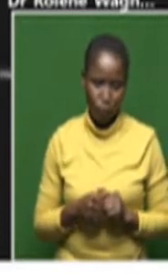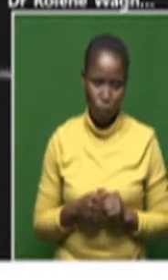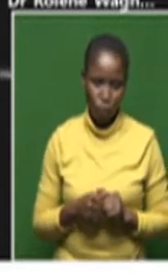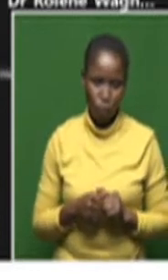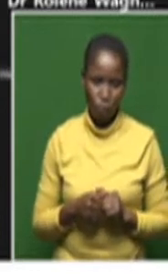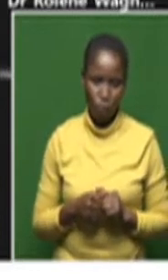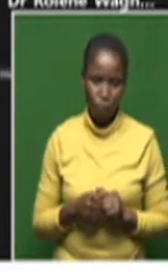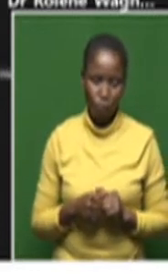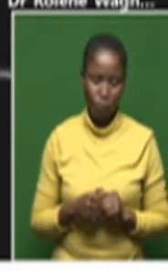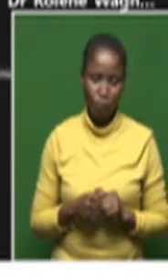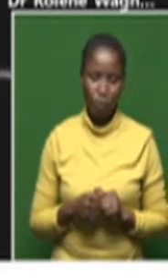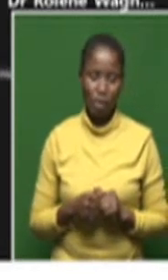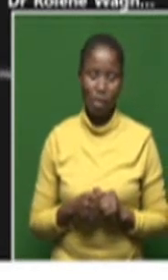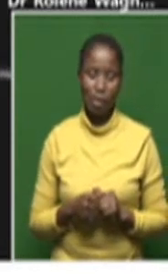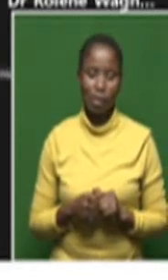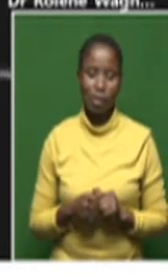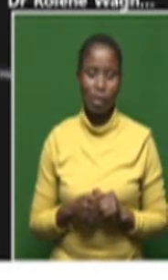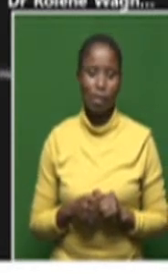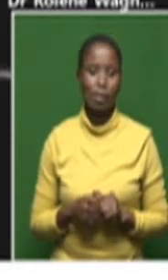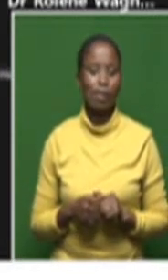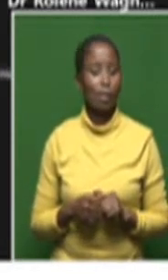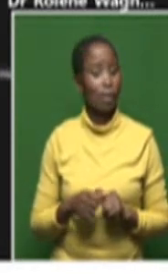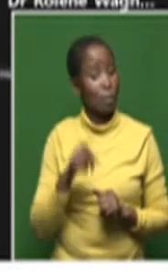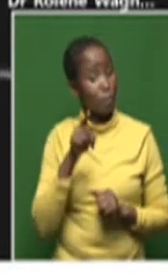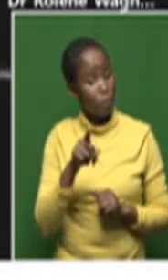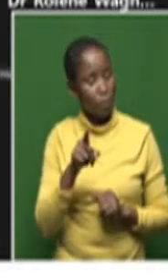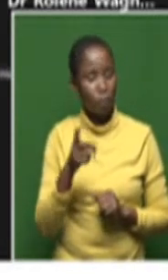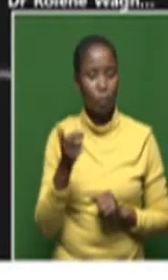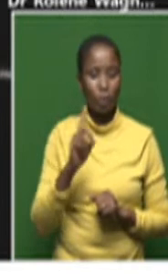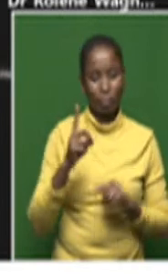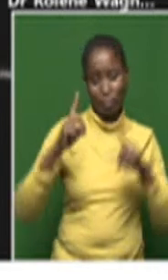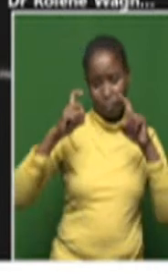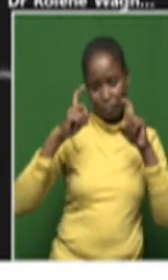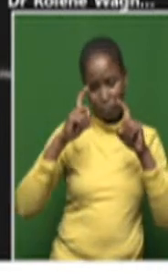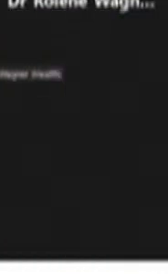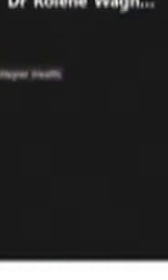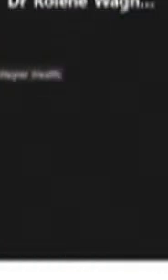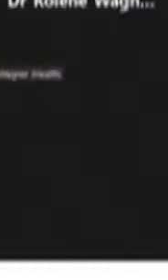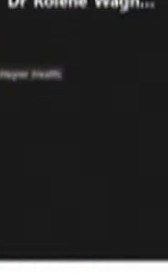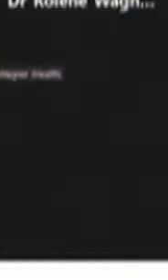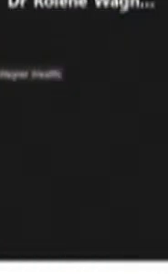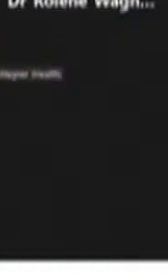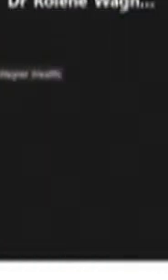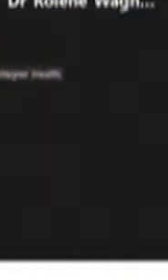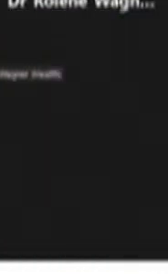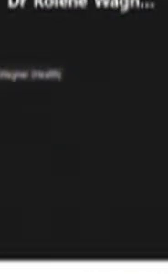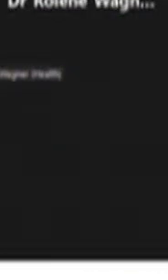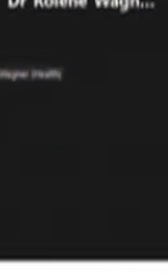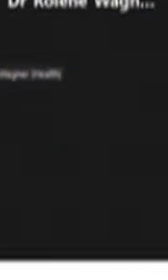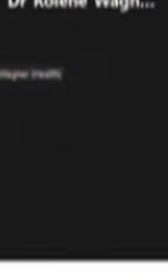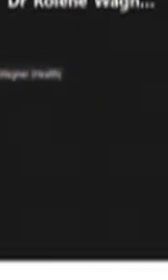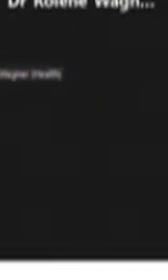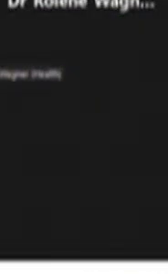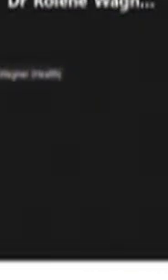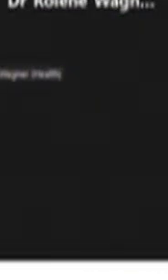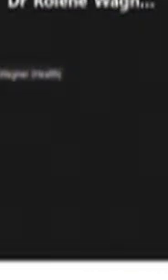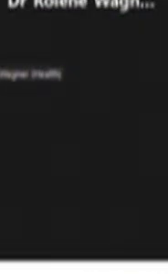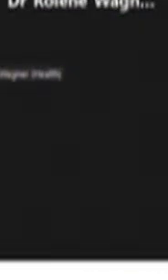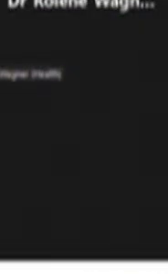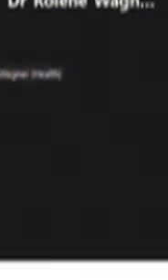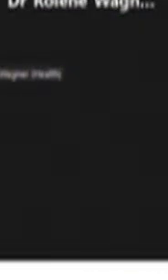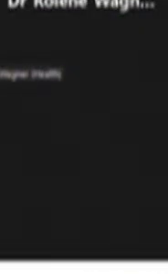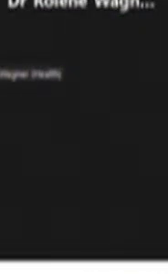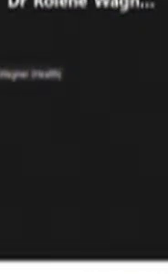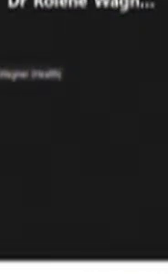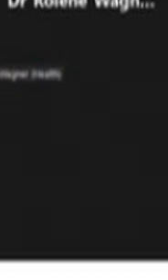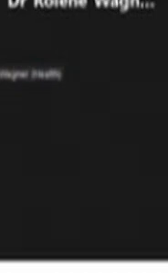We also wanted to make it convenient. So these are just some of the photos to show that we've gone to where people are shopping, and we found the